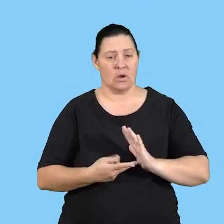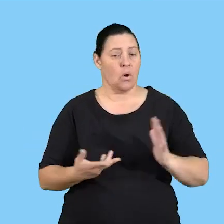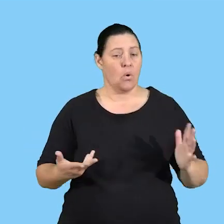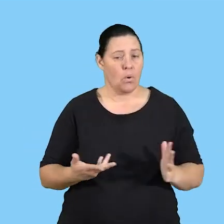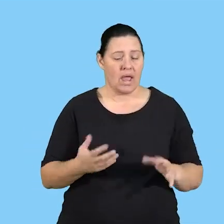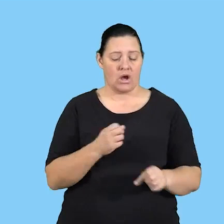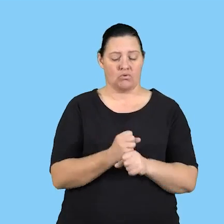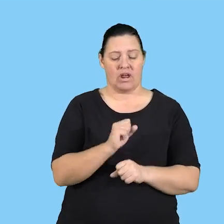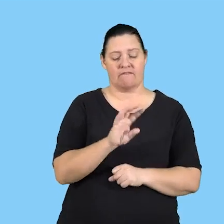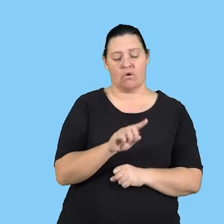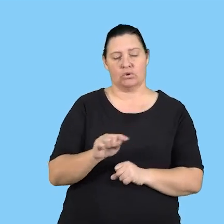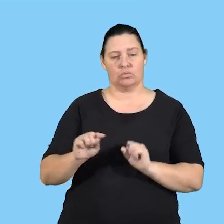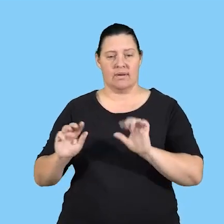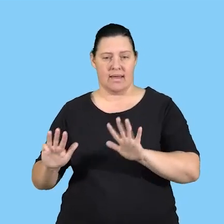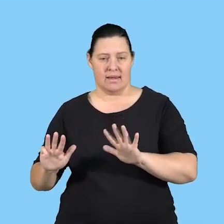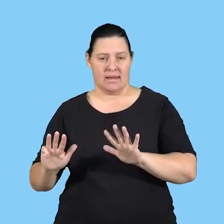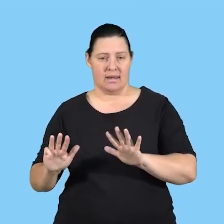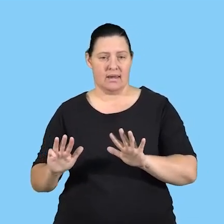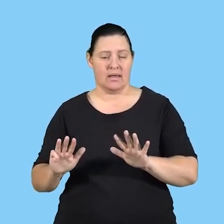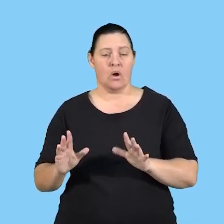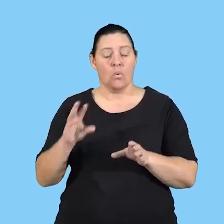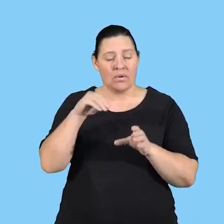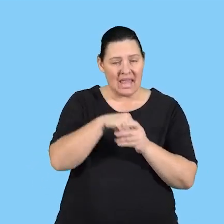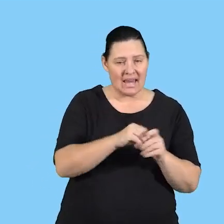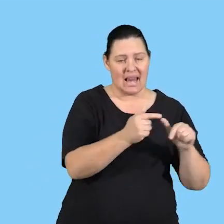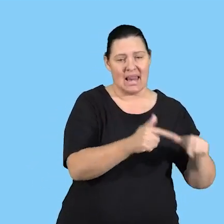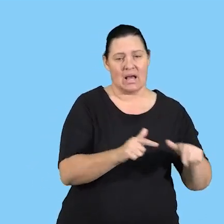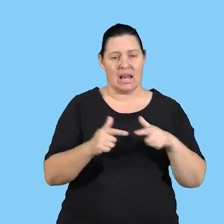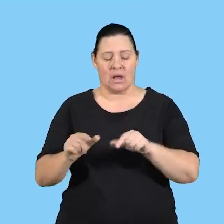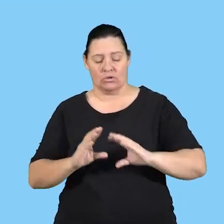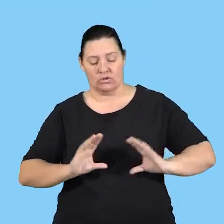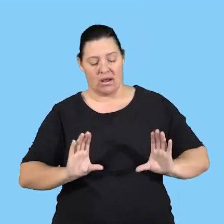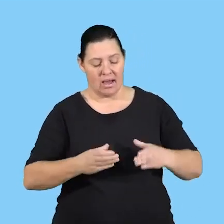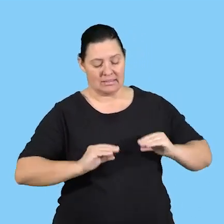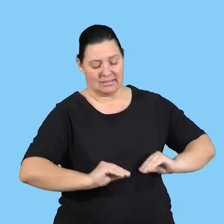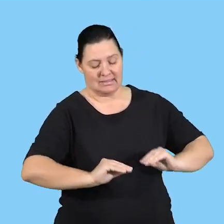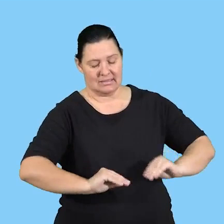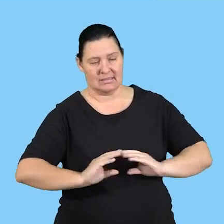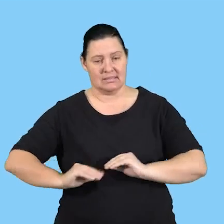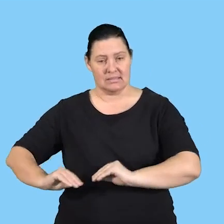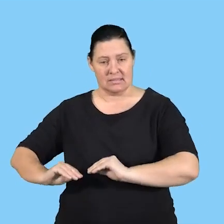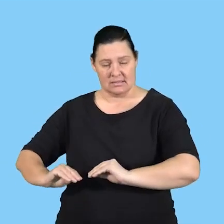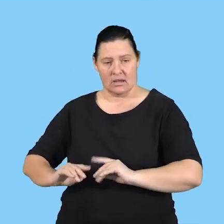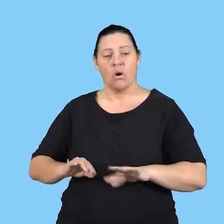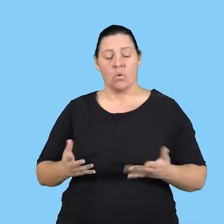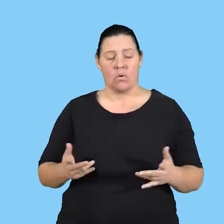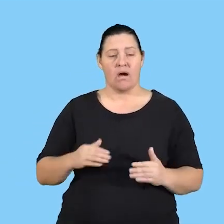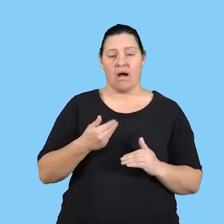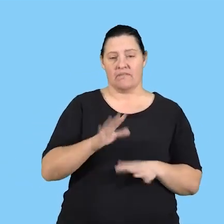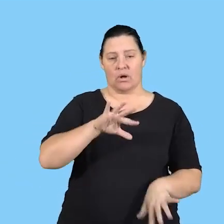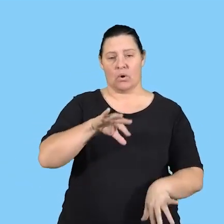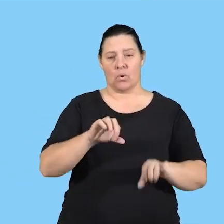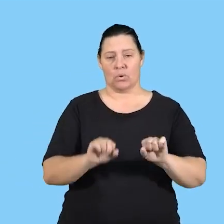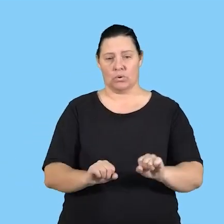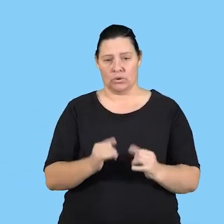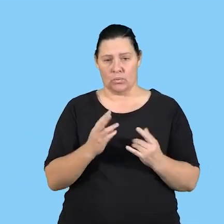plans in grades 4 to 9 in the languages classroom, after which we